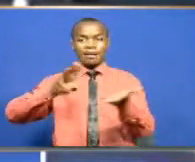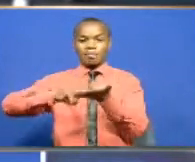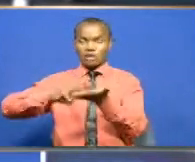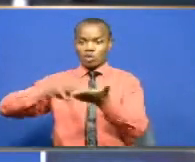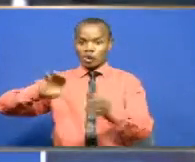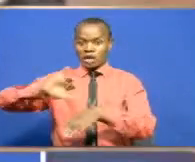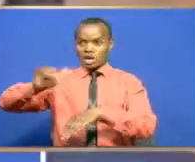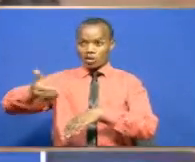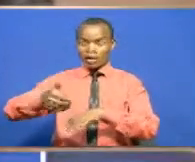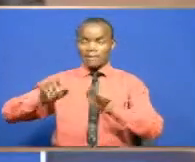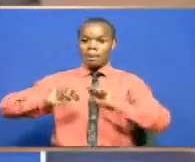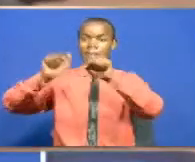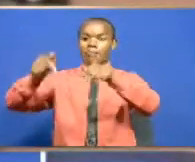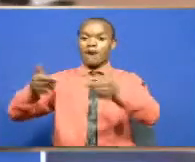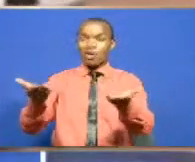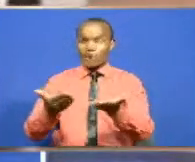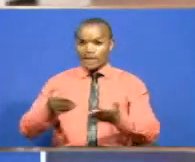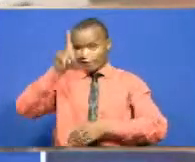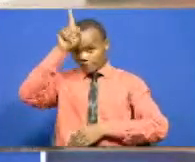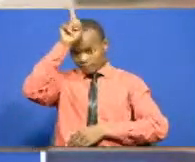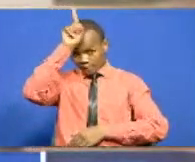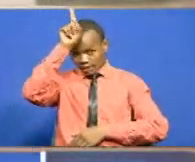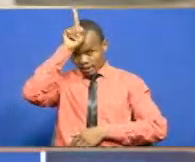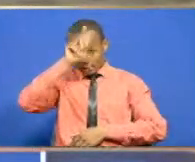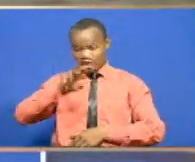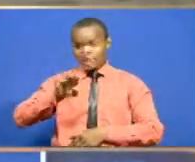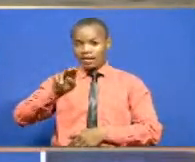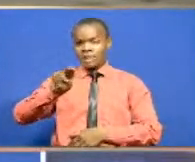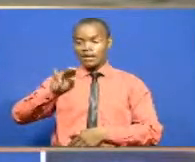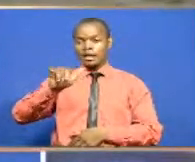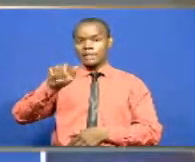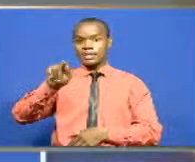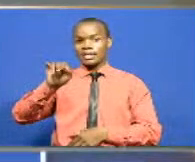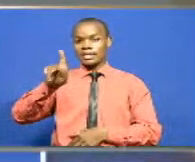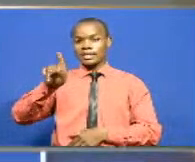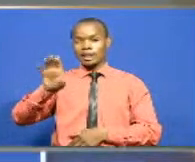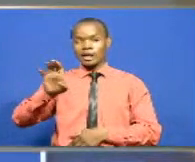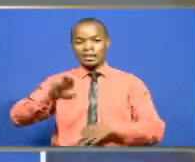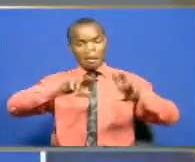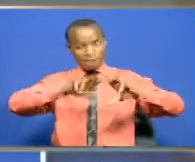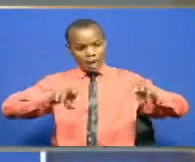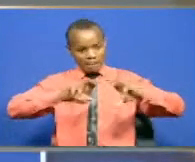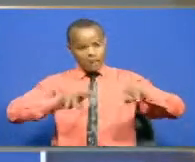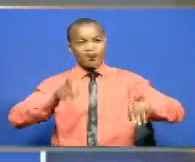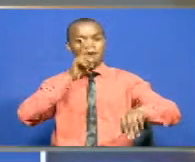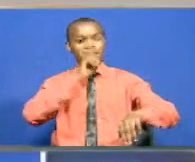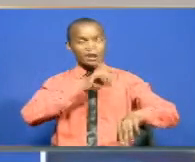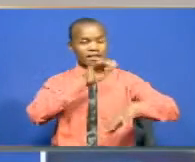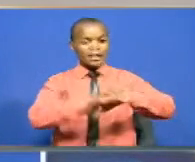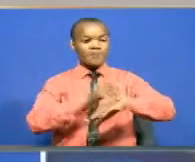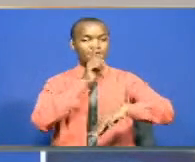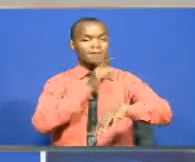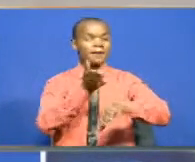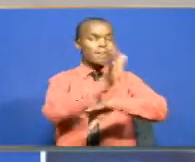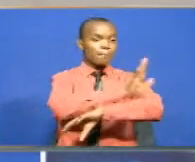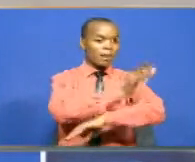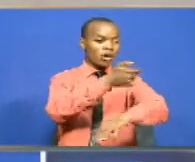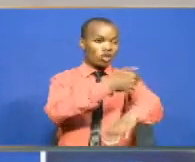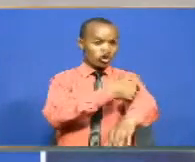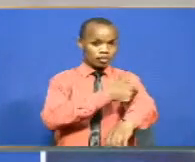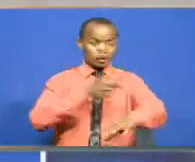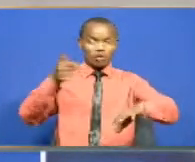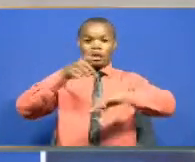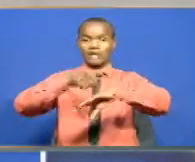his rural home within Nyatike Sub-County. He was, however, traced and taken back to the facility as